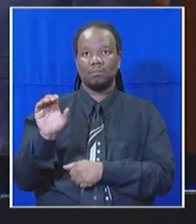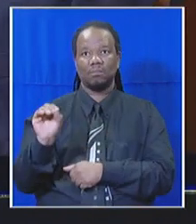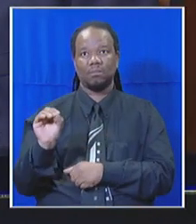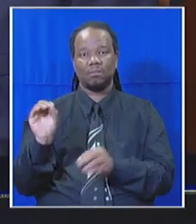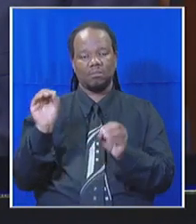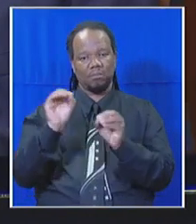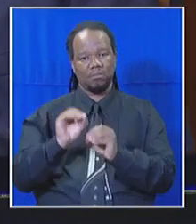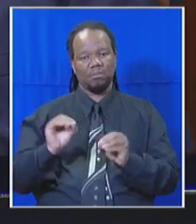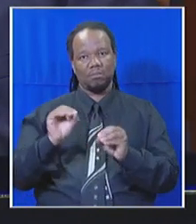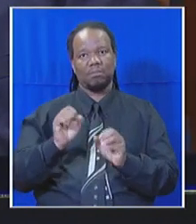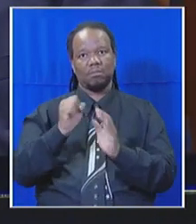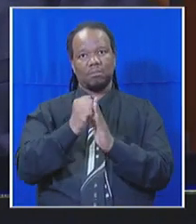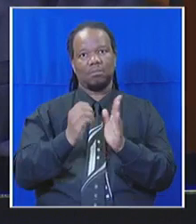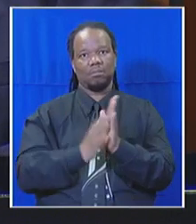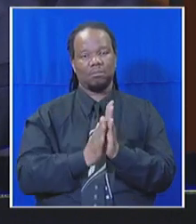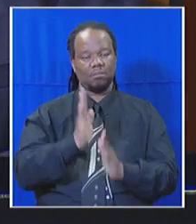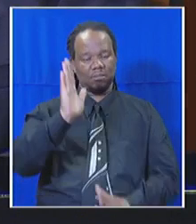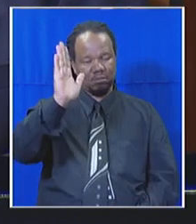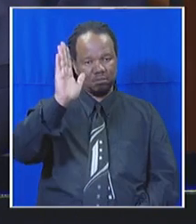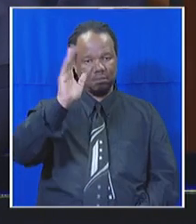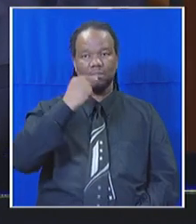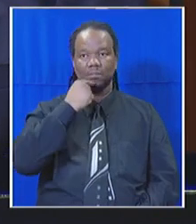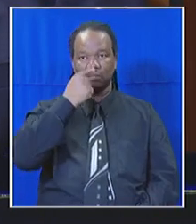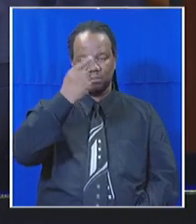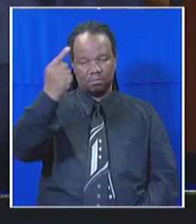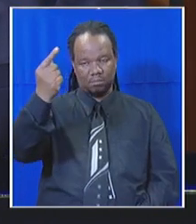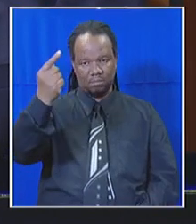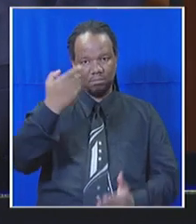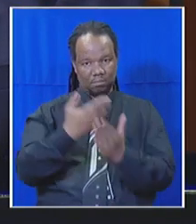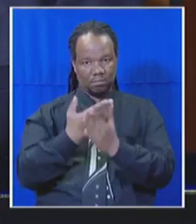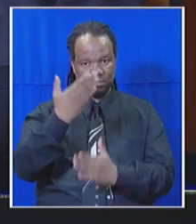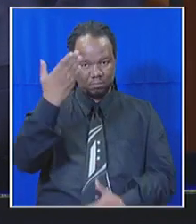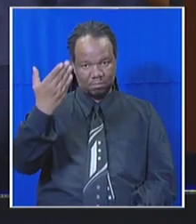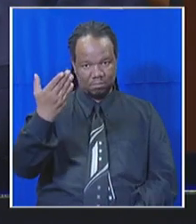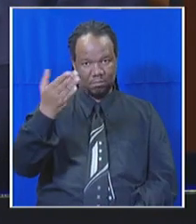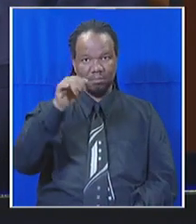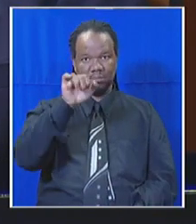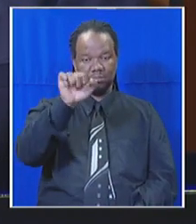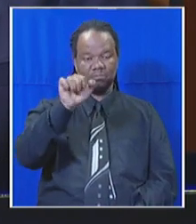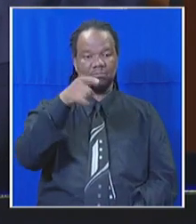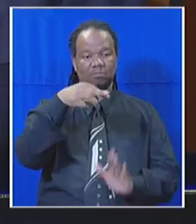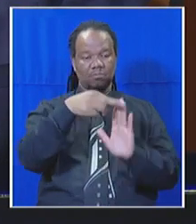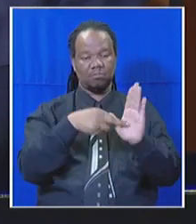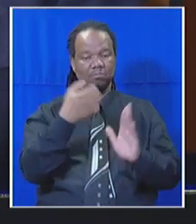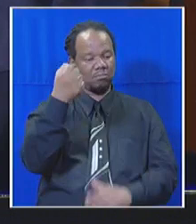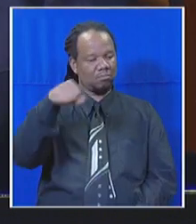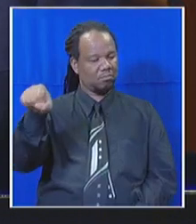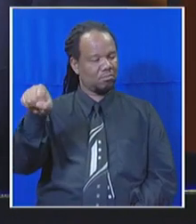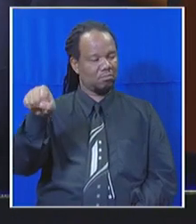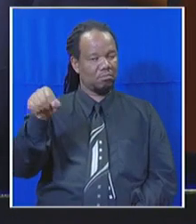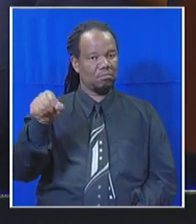agreed to. We'd like to make a declaration, Deputy Speaker, as FF, because we reject on this report.